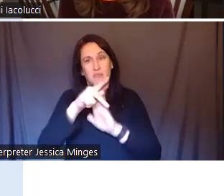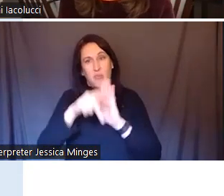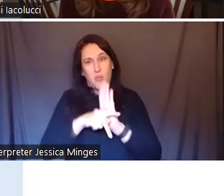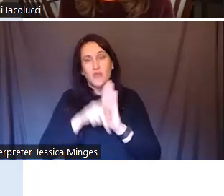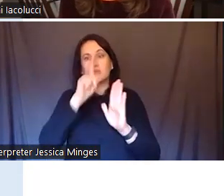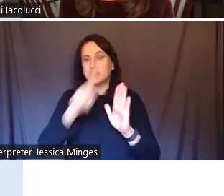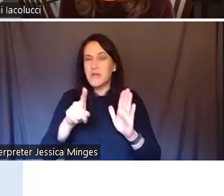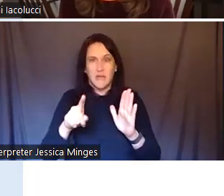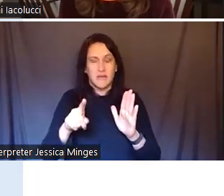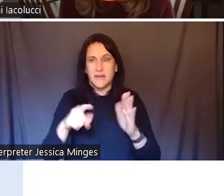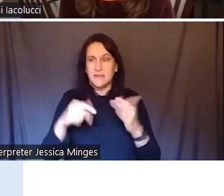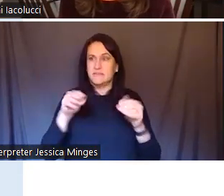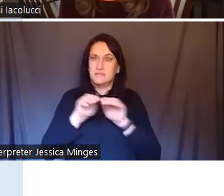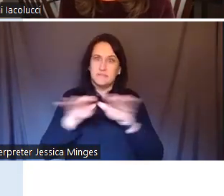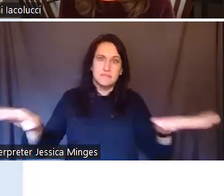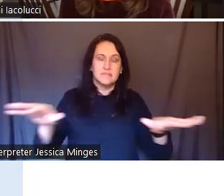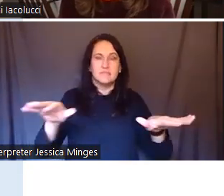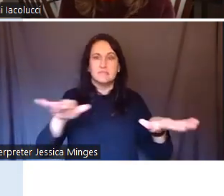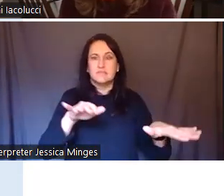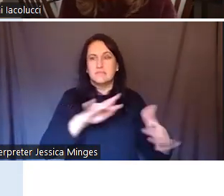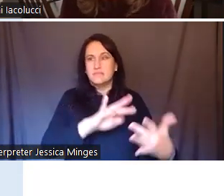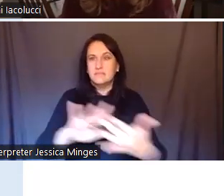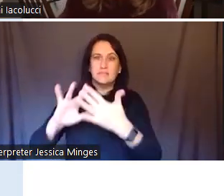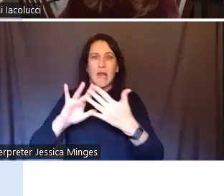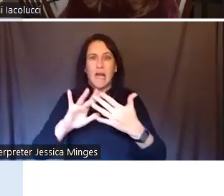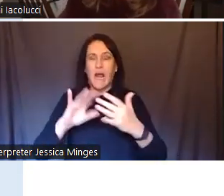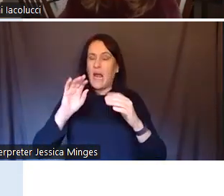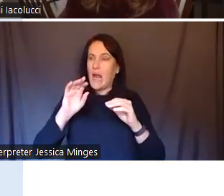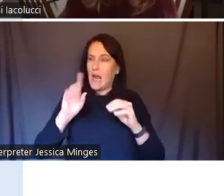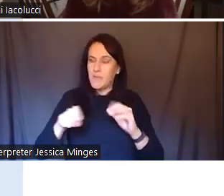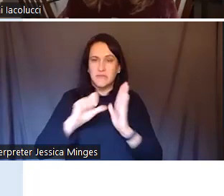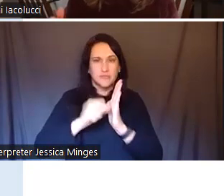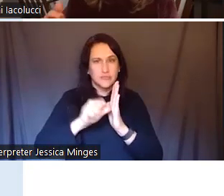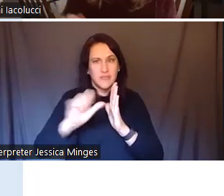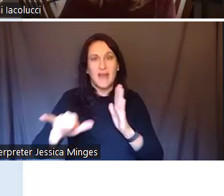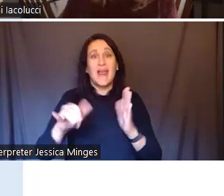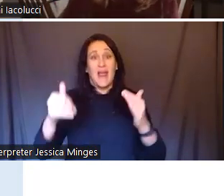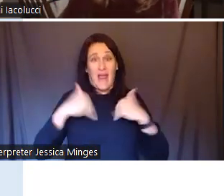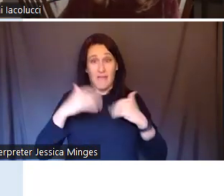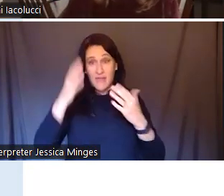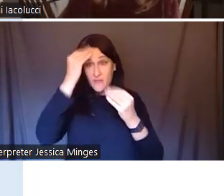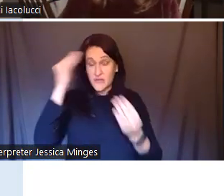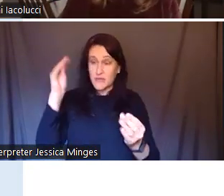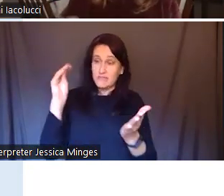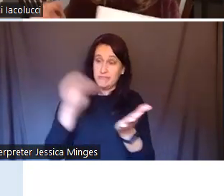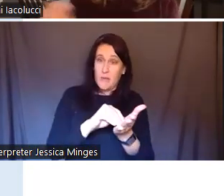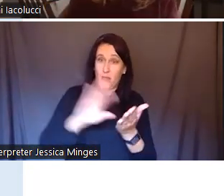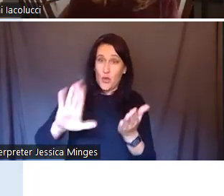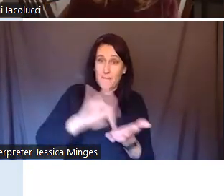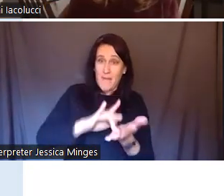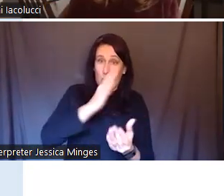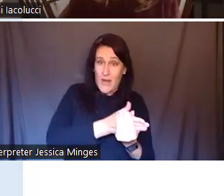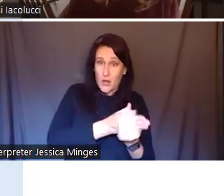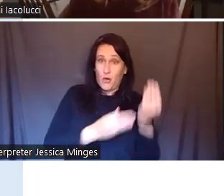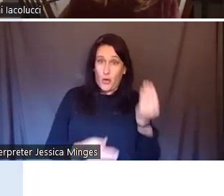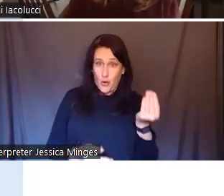and I can't stress this enough, that having that information in the medical record and then having the